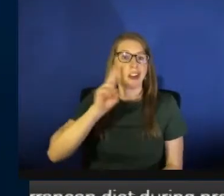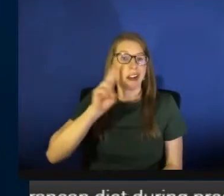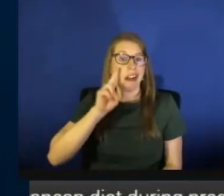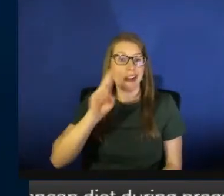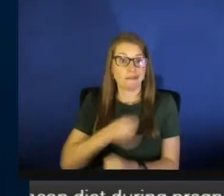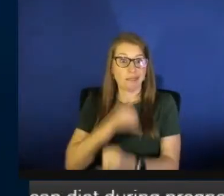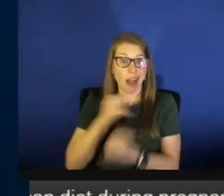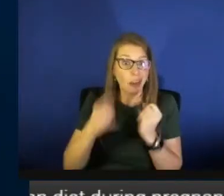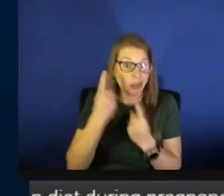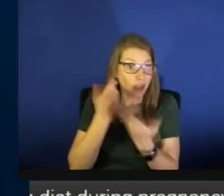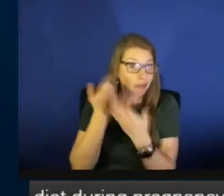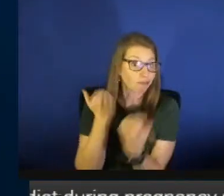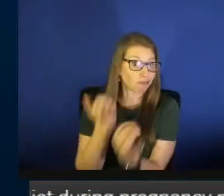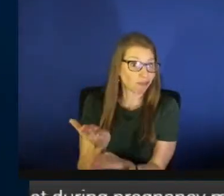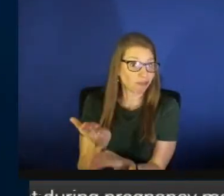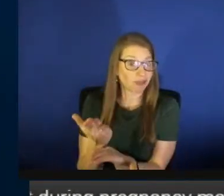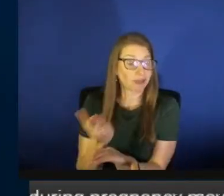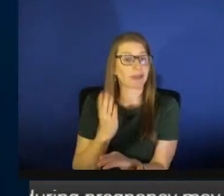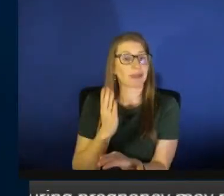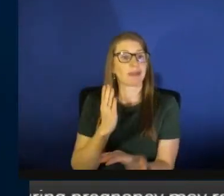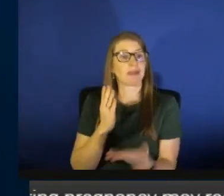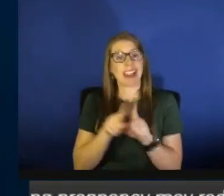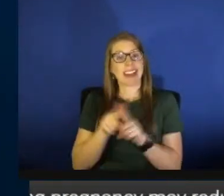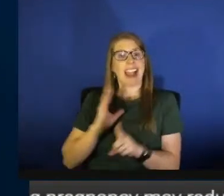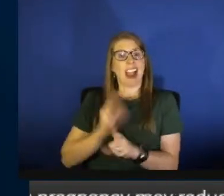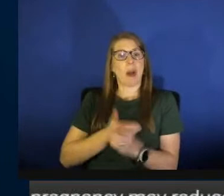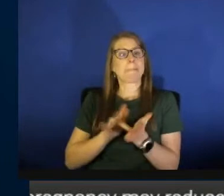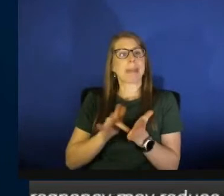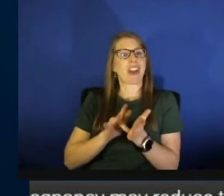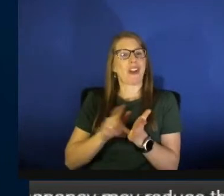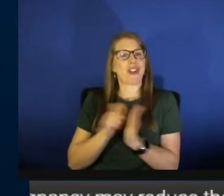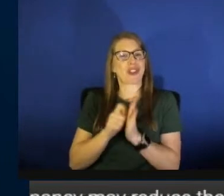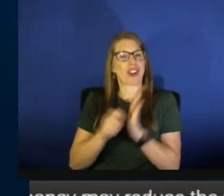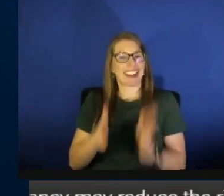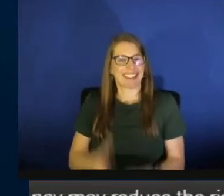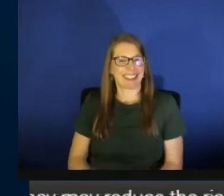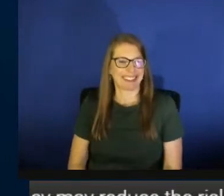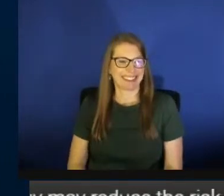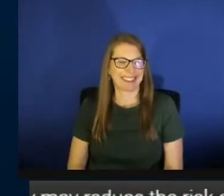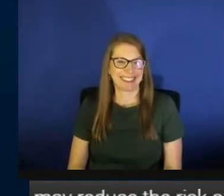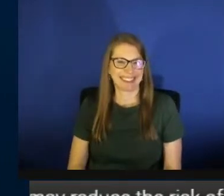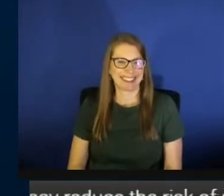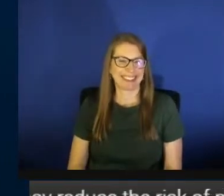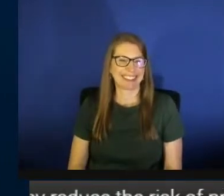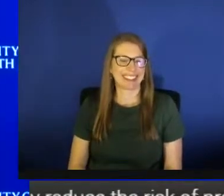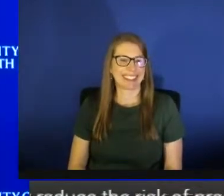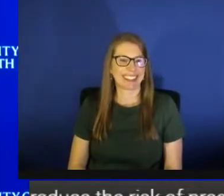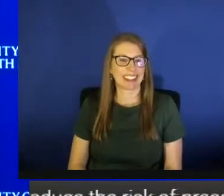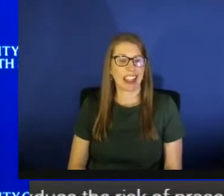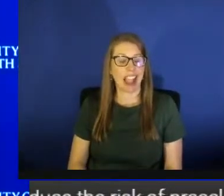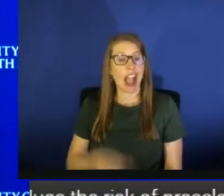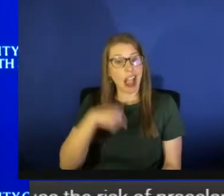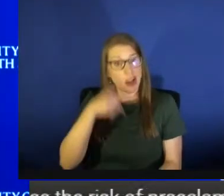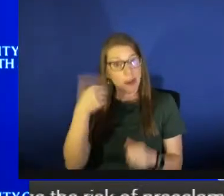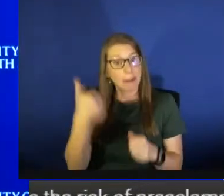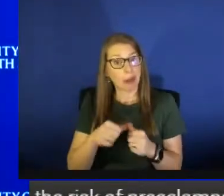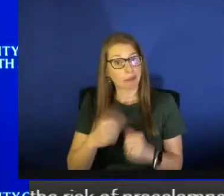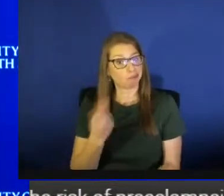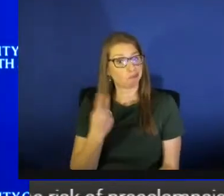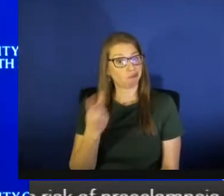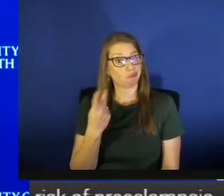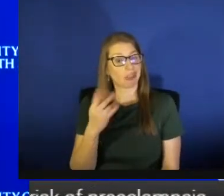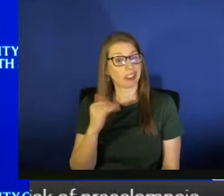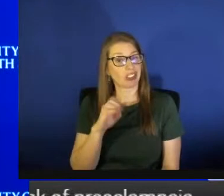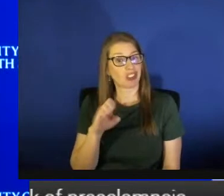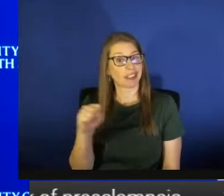thought as our medical journalist. Well, I just remember when you and I, Jessica, went to Fox